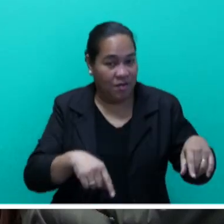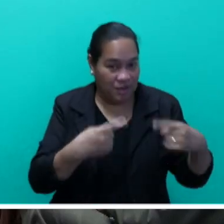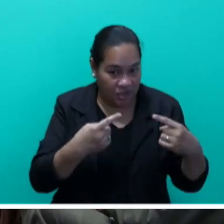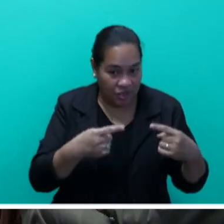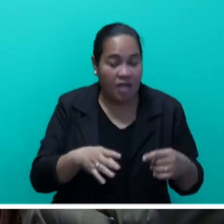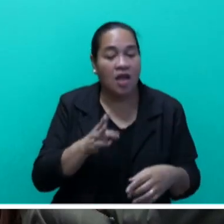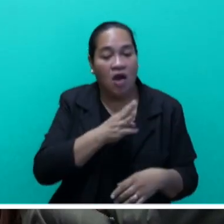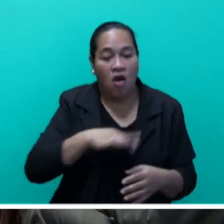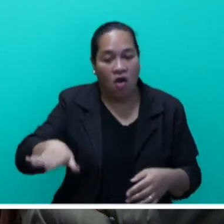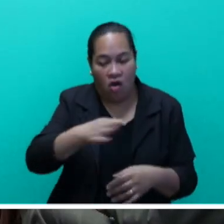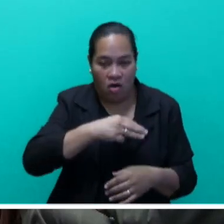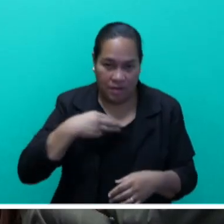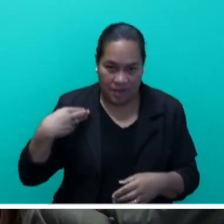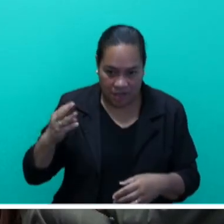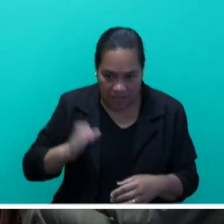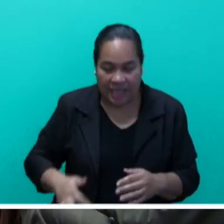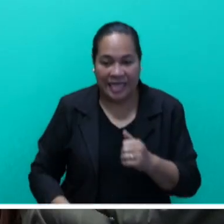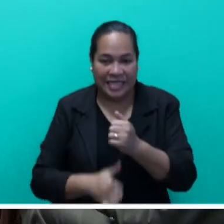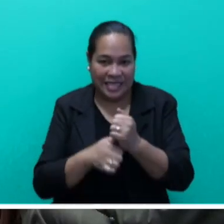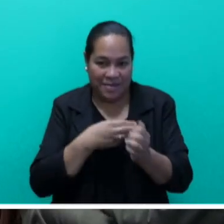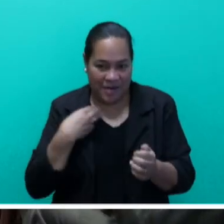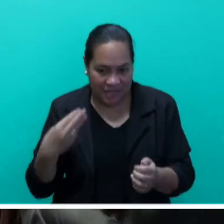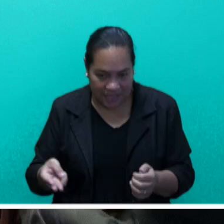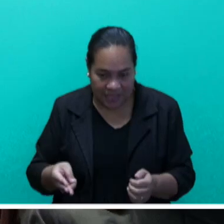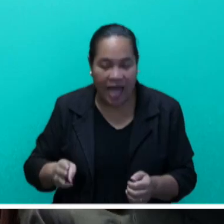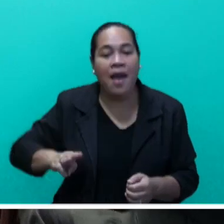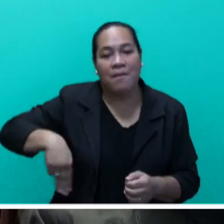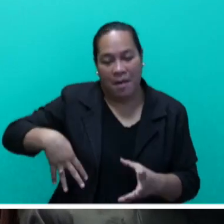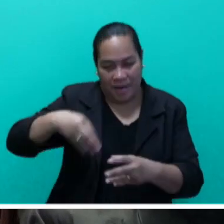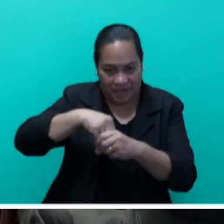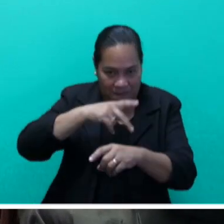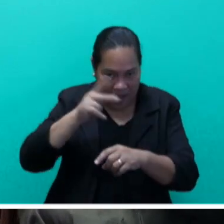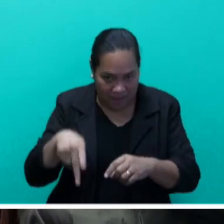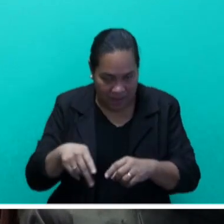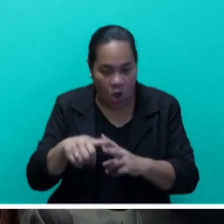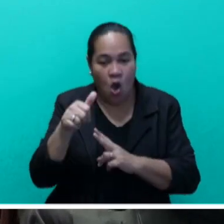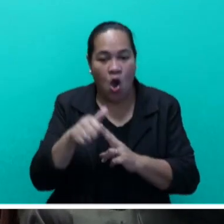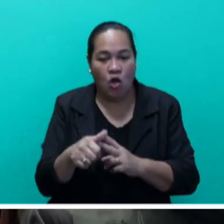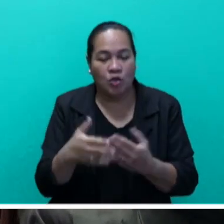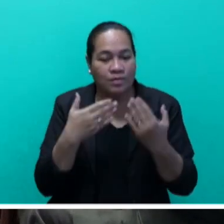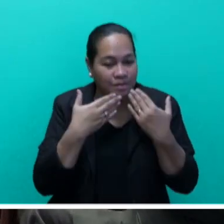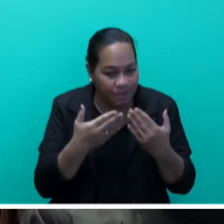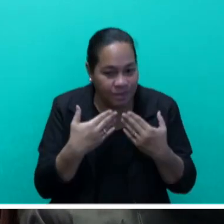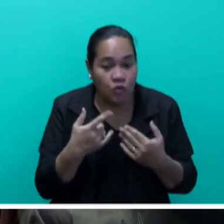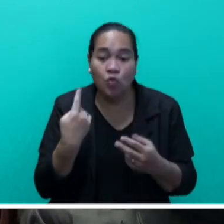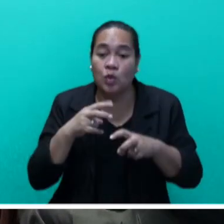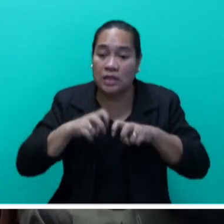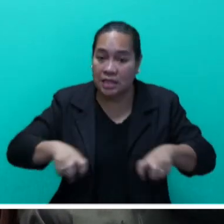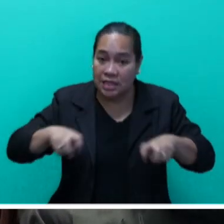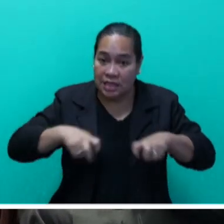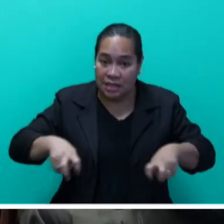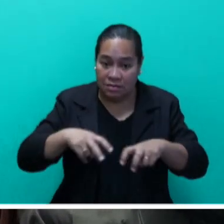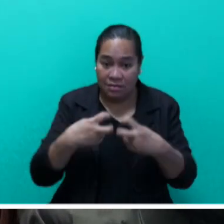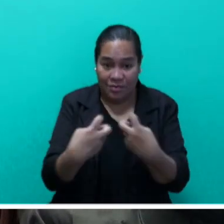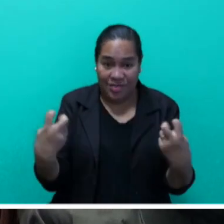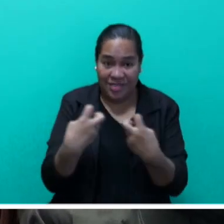Cabinet Ministers and Assistant Ministers, Honourable Members of Parliament, and I also acknowledge those who are sitting in the gallery and